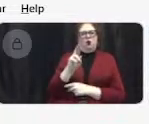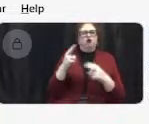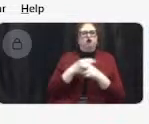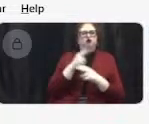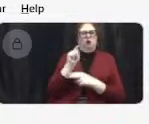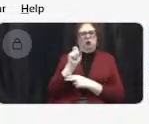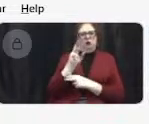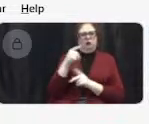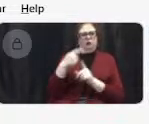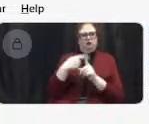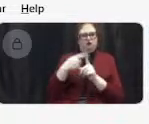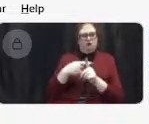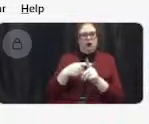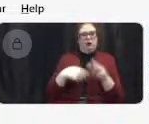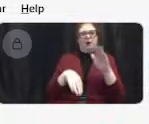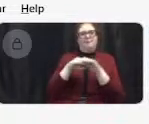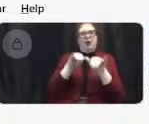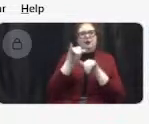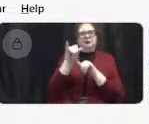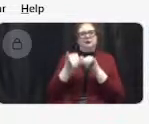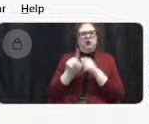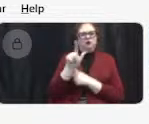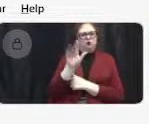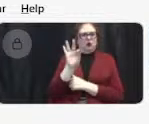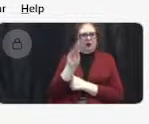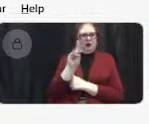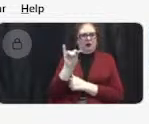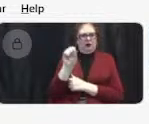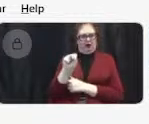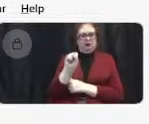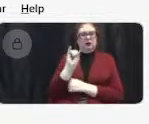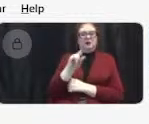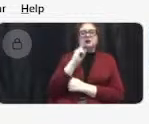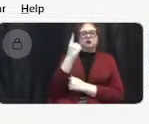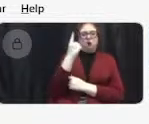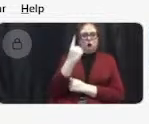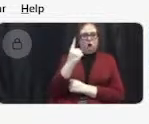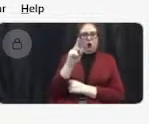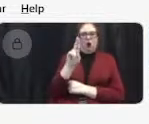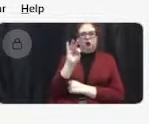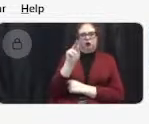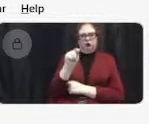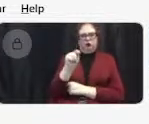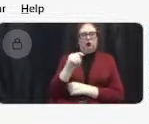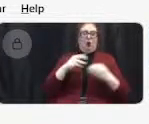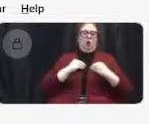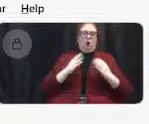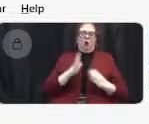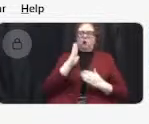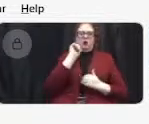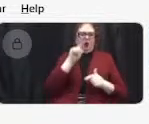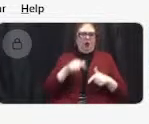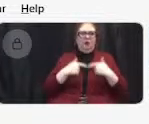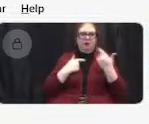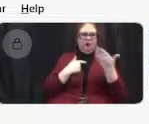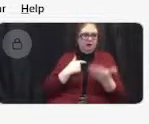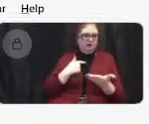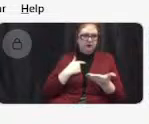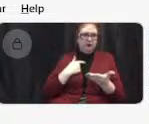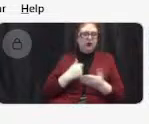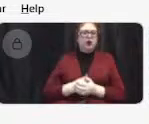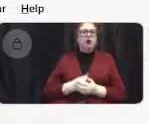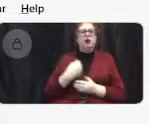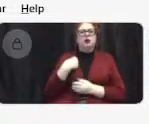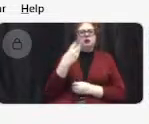days. The structure will be rented as one unit, and the owner will not reside at the residence. The property consists of a brick and frame residential structure with